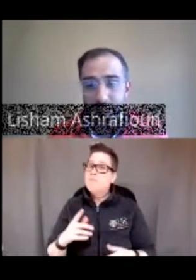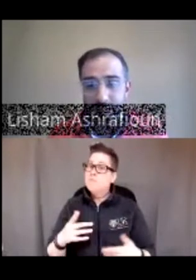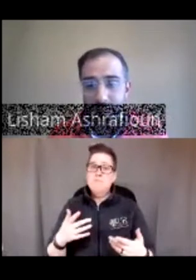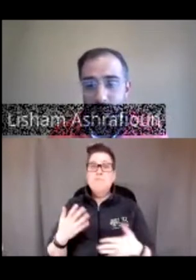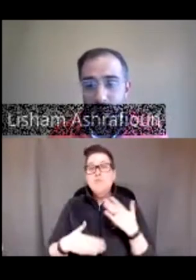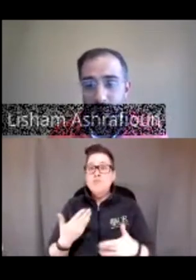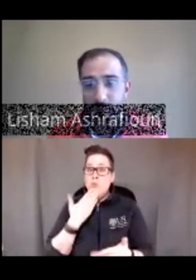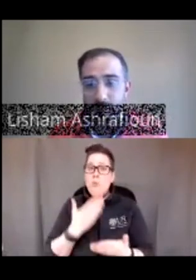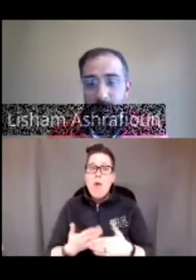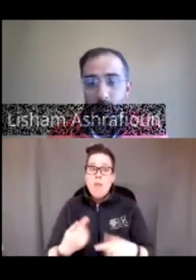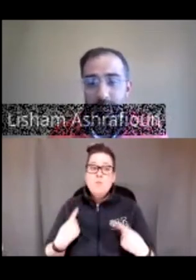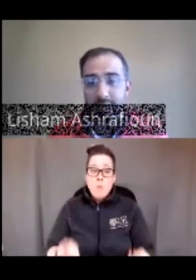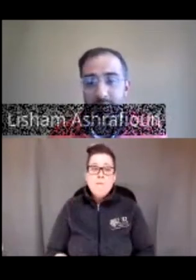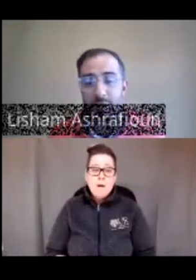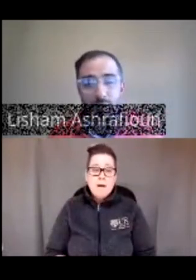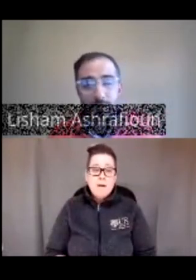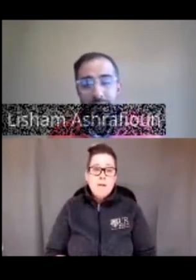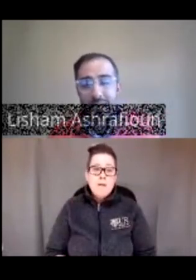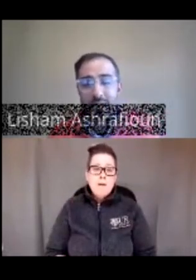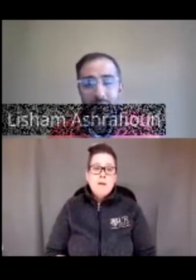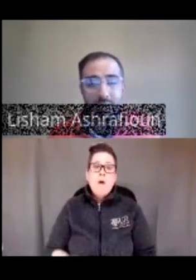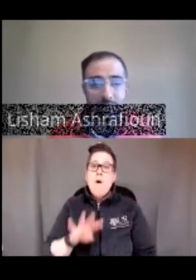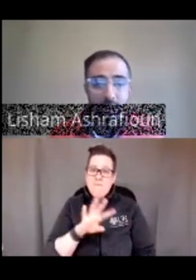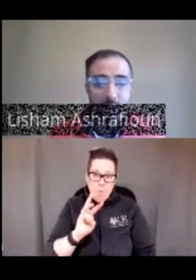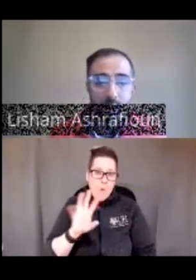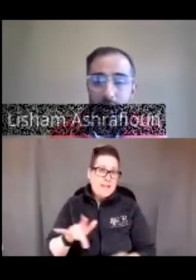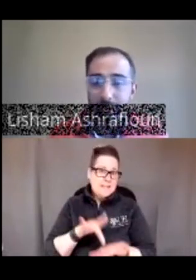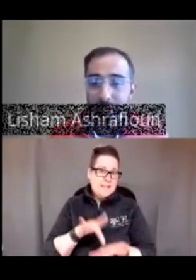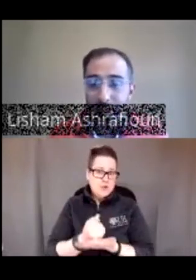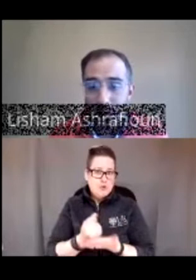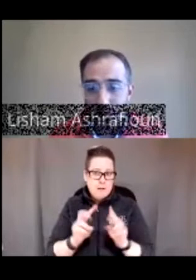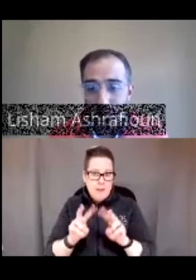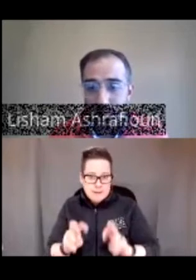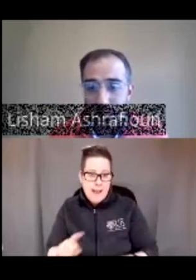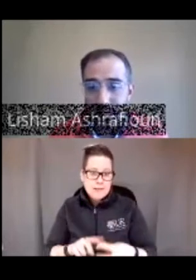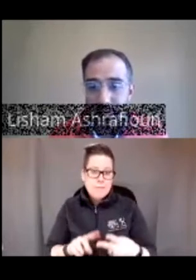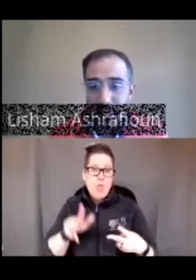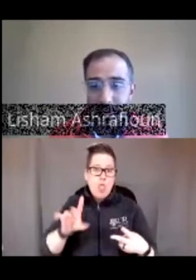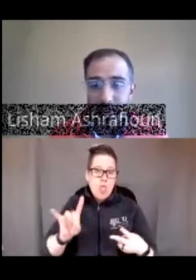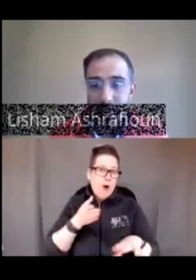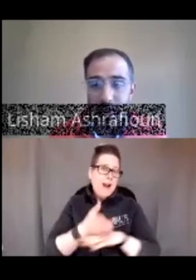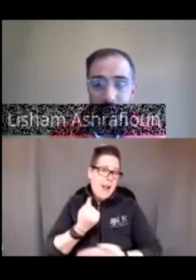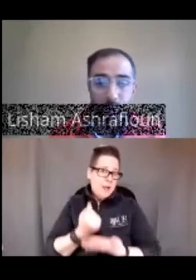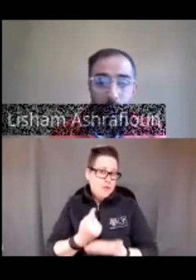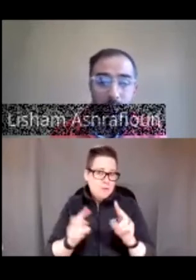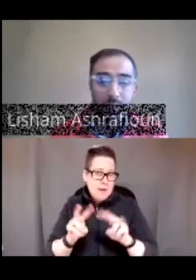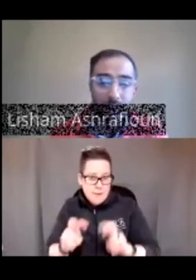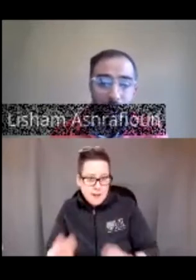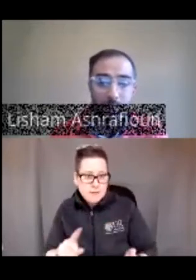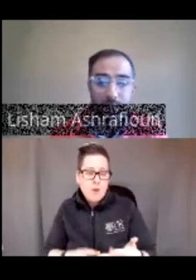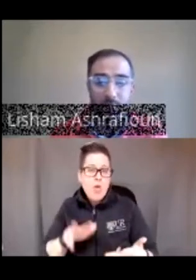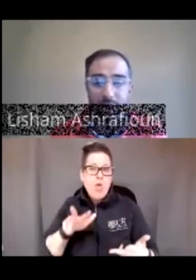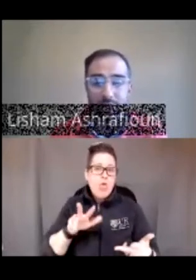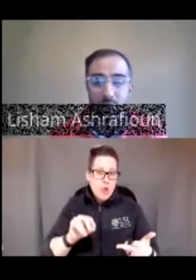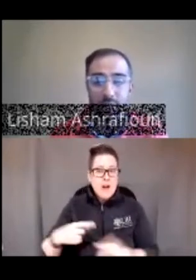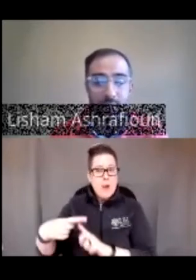pretty nicely. So we've done 46 mid-treatment assessments, 38 post-treatment assessments, 31-month